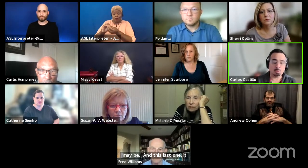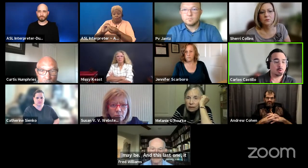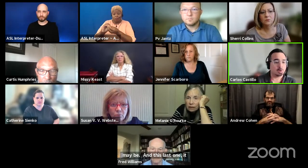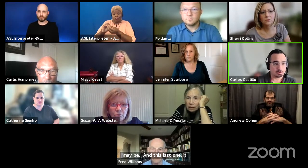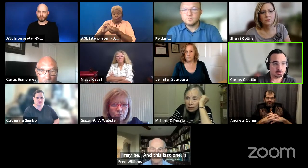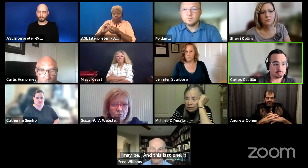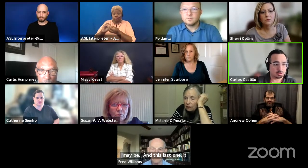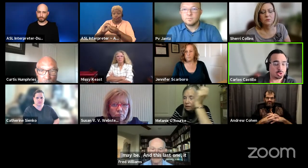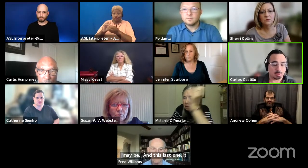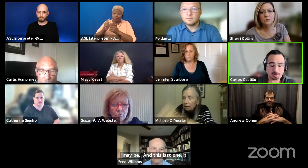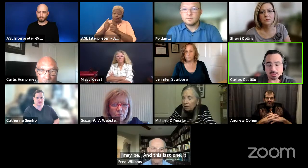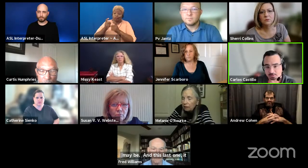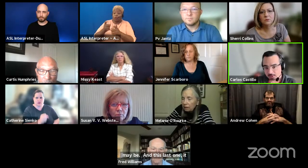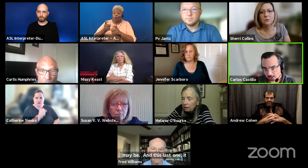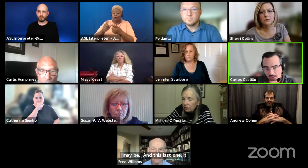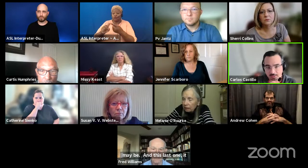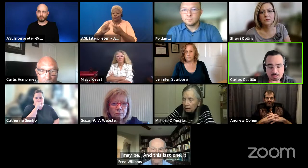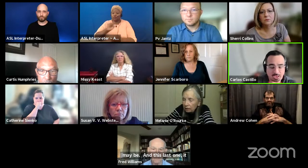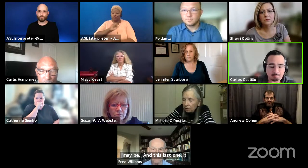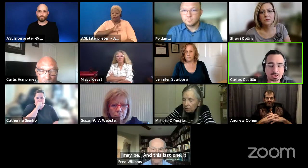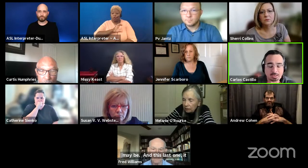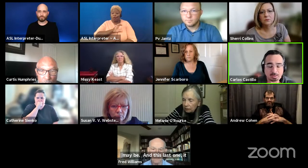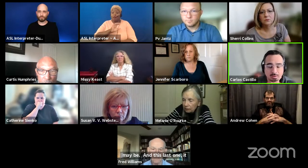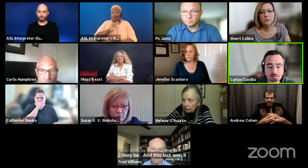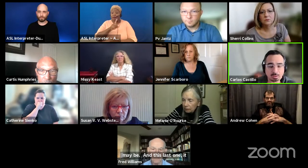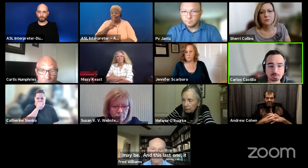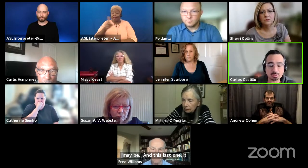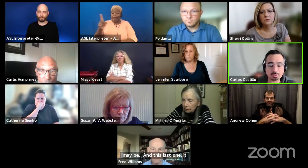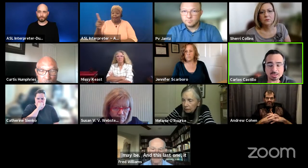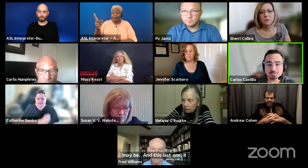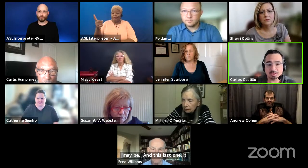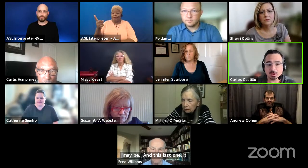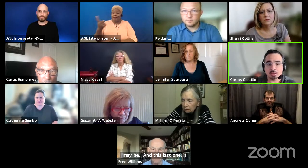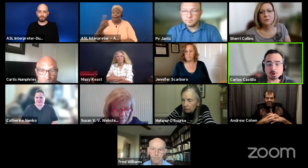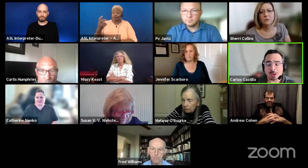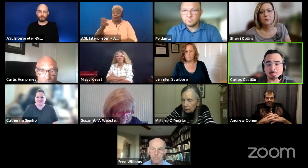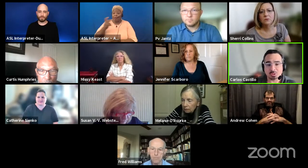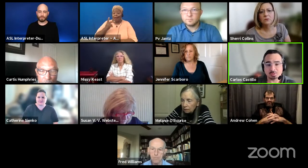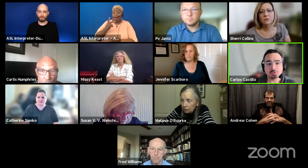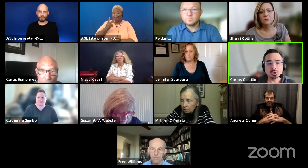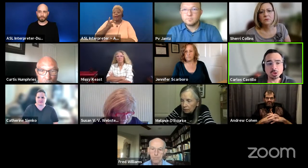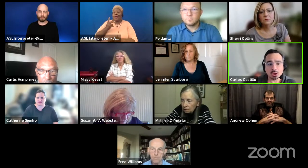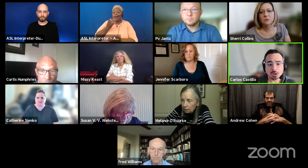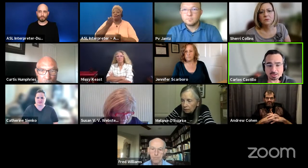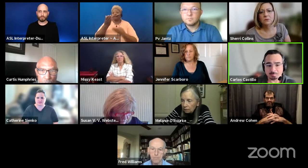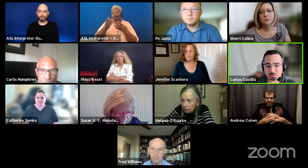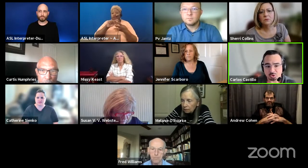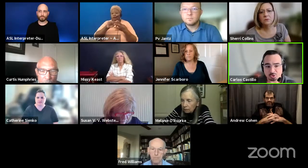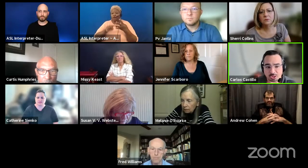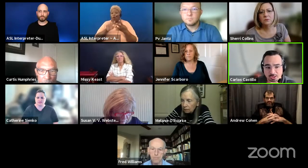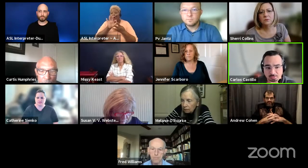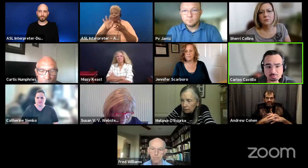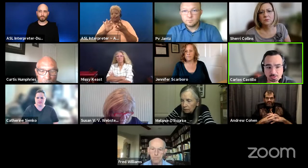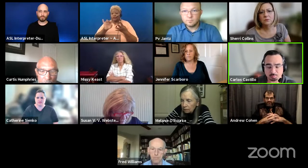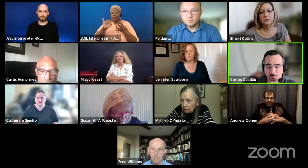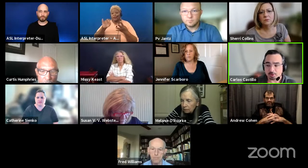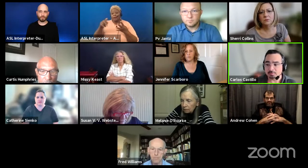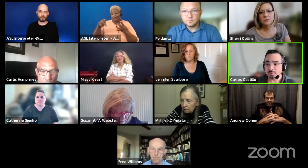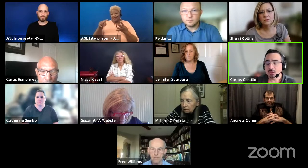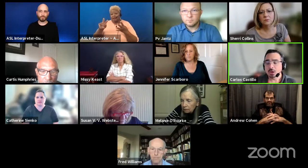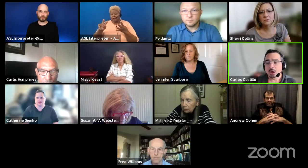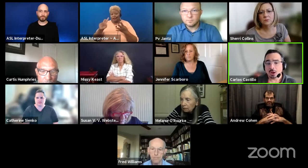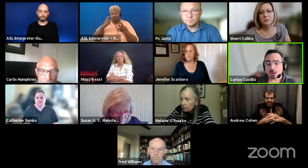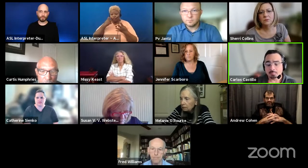to be awarded to Sherry, and then they came back and gave the other options that Commissioner Jantz had